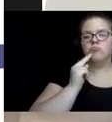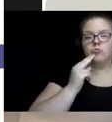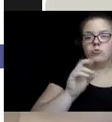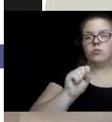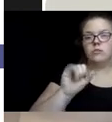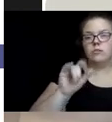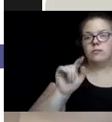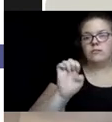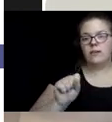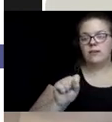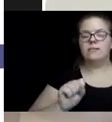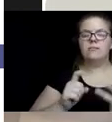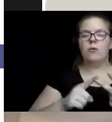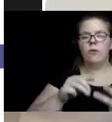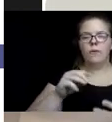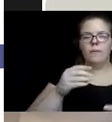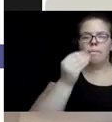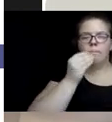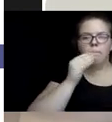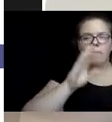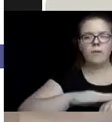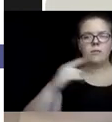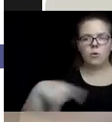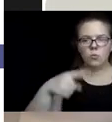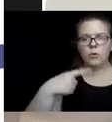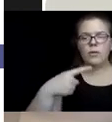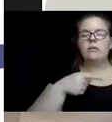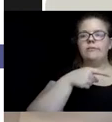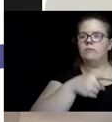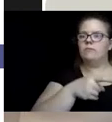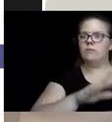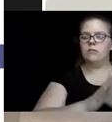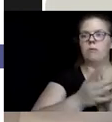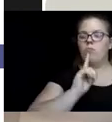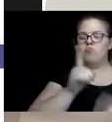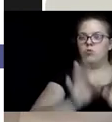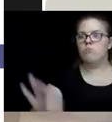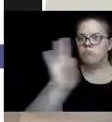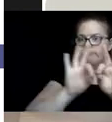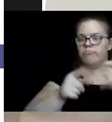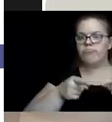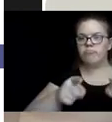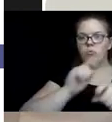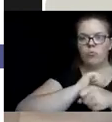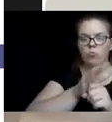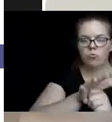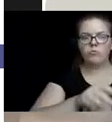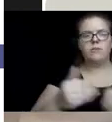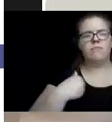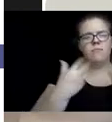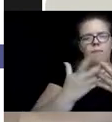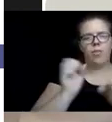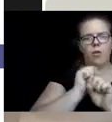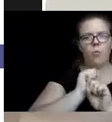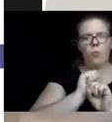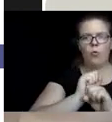Wheels, which in the time of COVID, the Meals on Wheels has become very critical. And there has been a lot of work done in the Office for